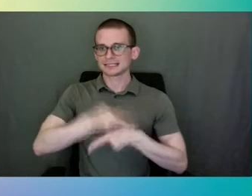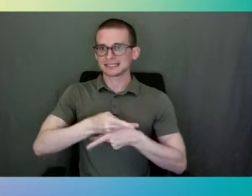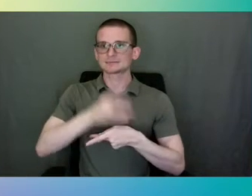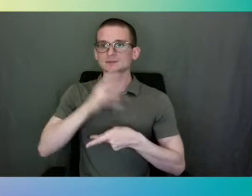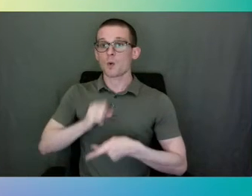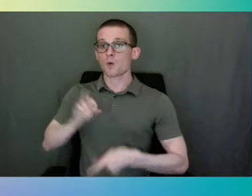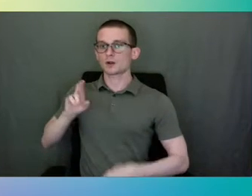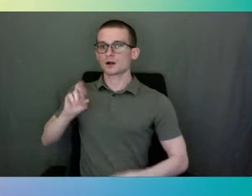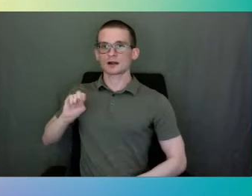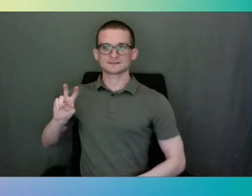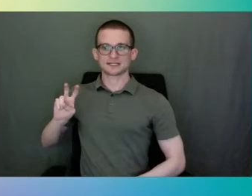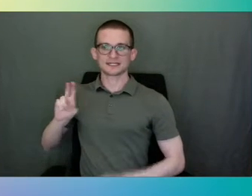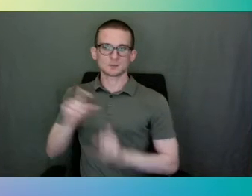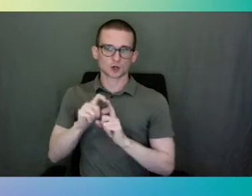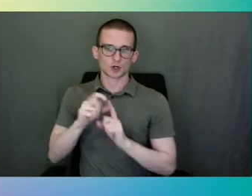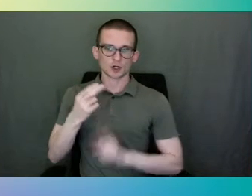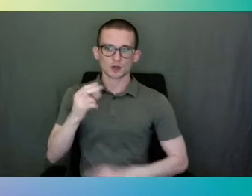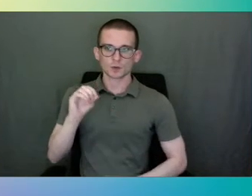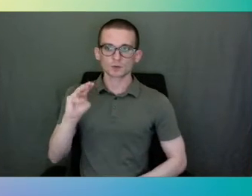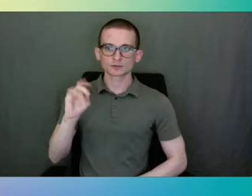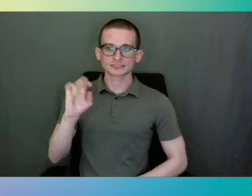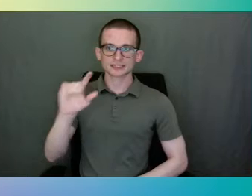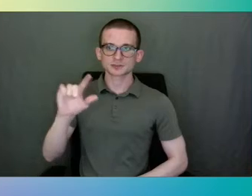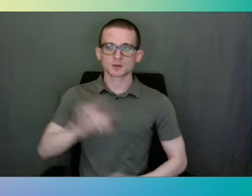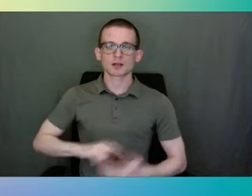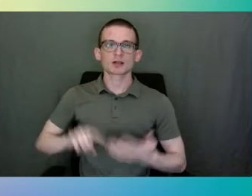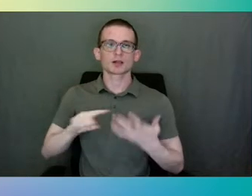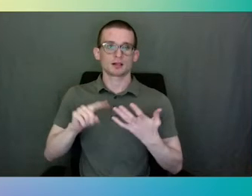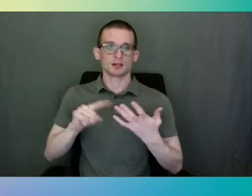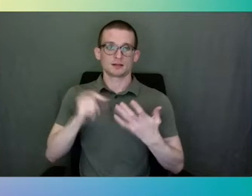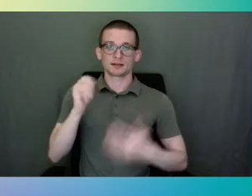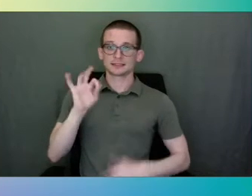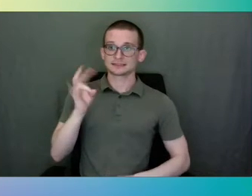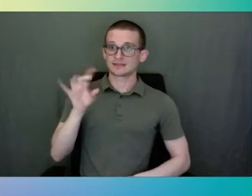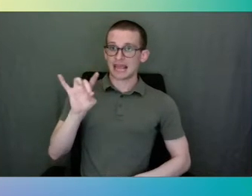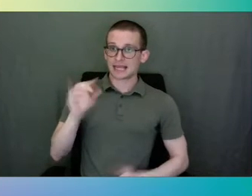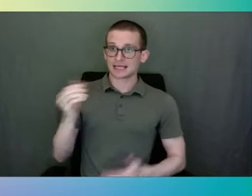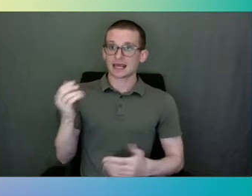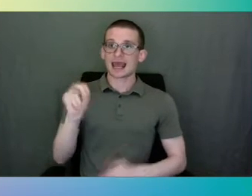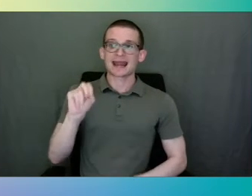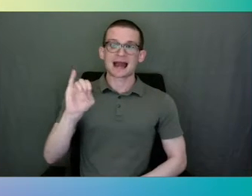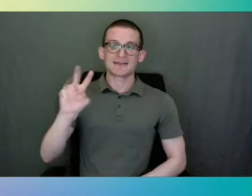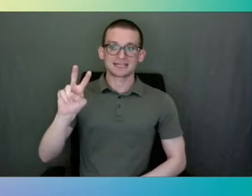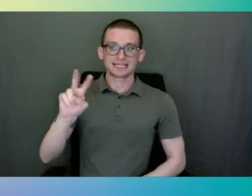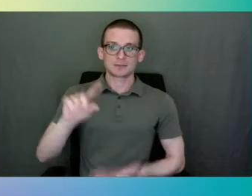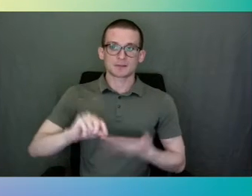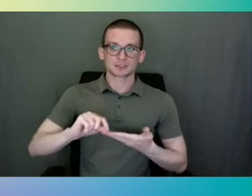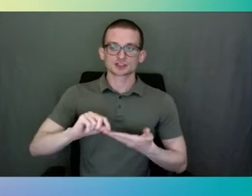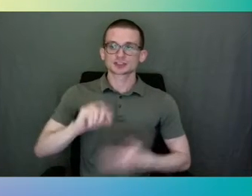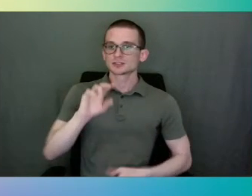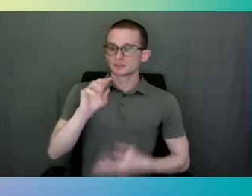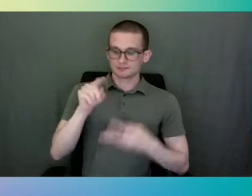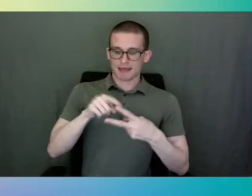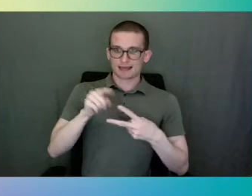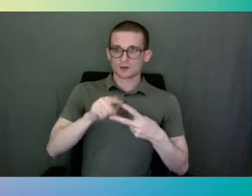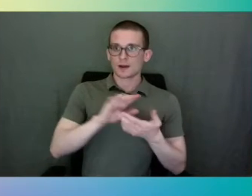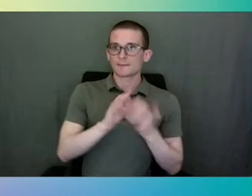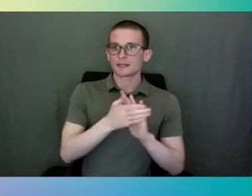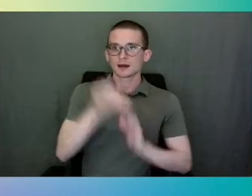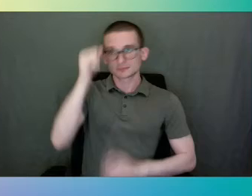homosexuals. 1978, the New International Version comes out. Malakoi, they make it into male